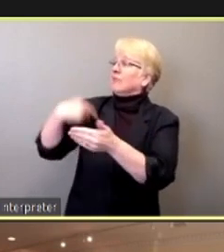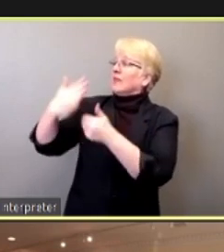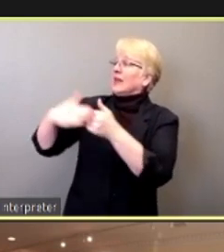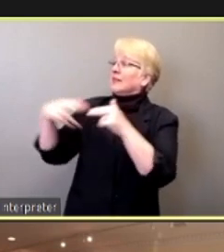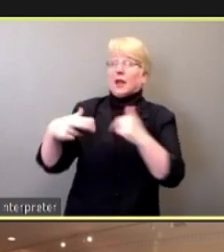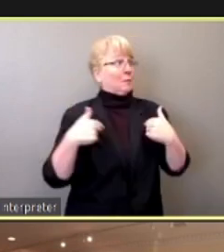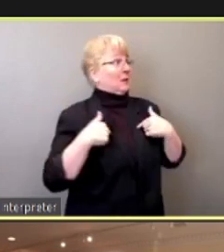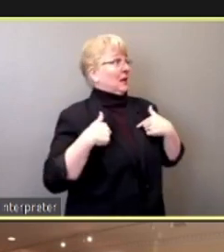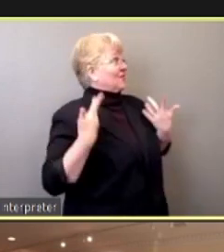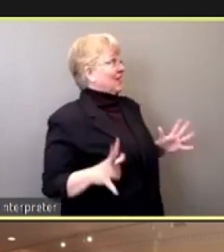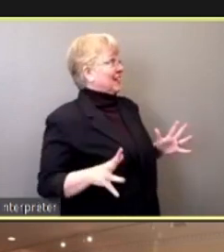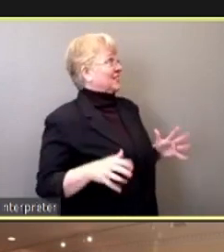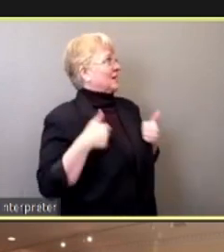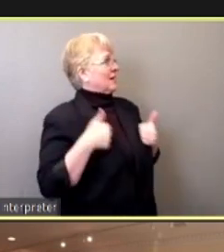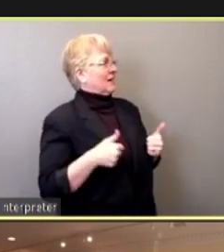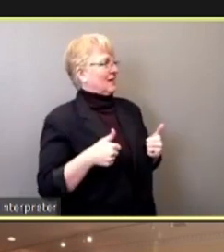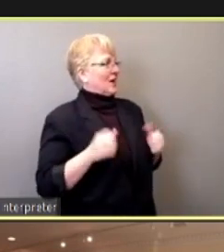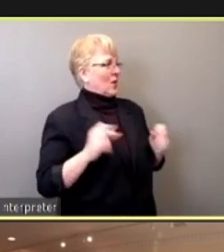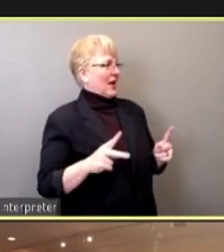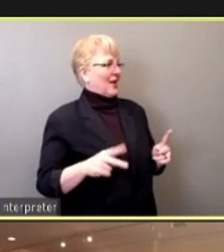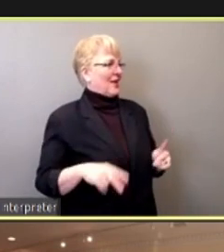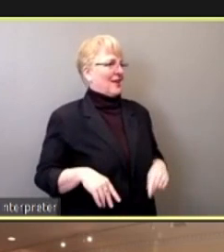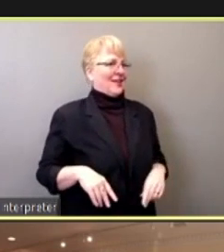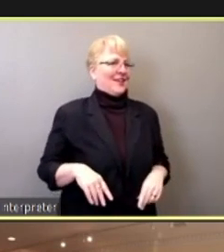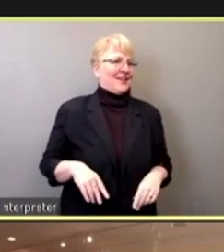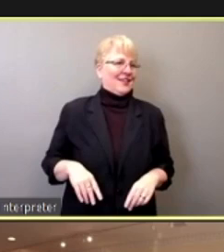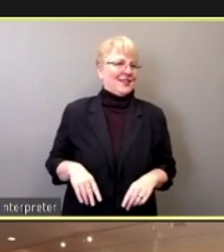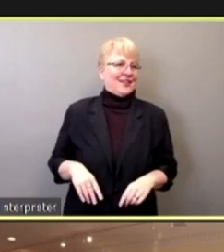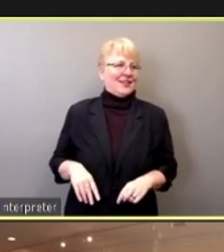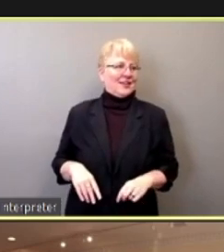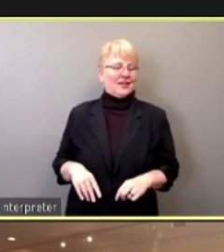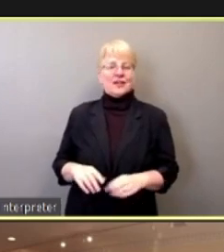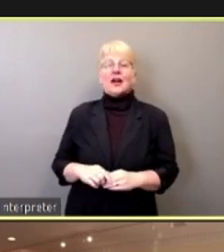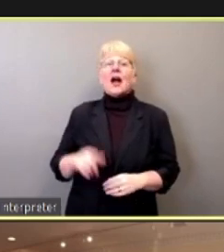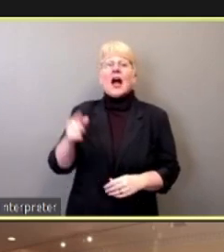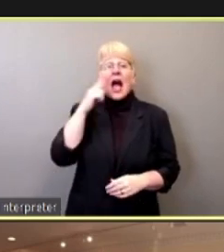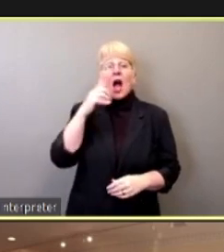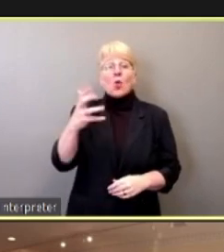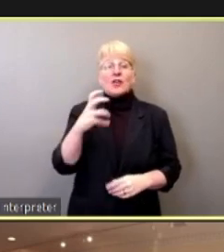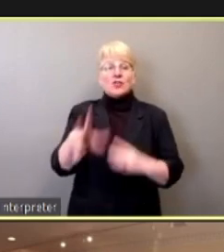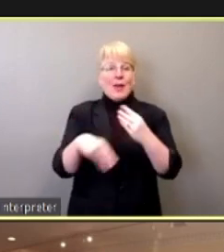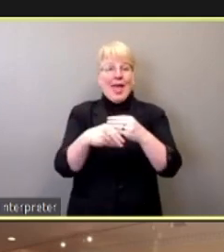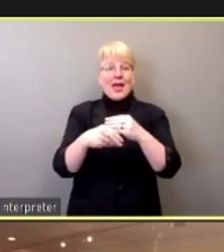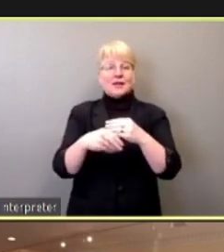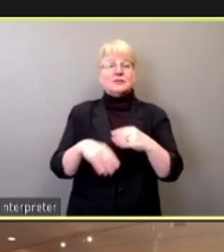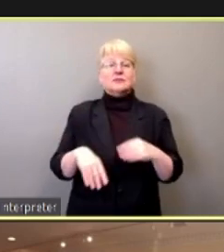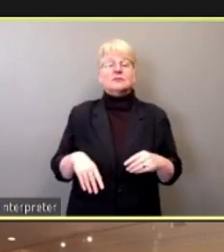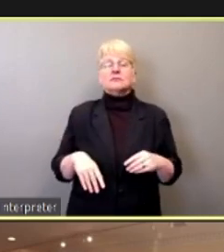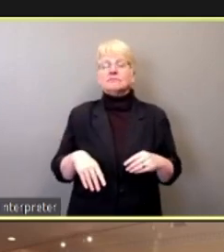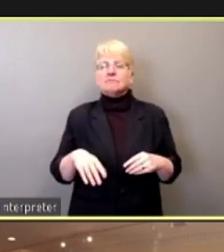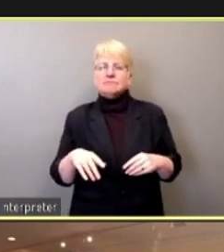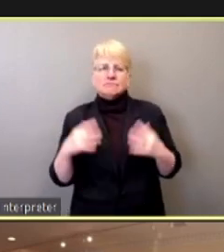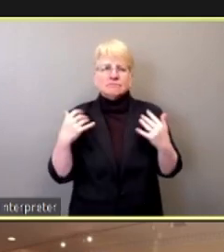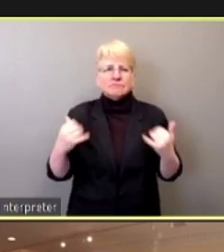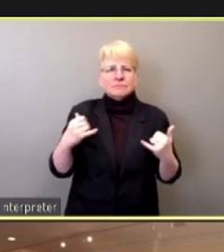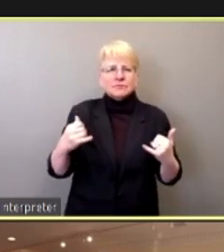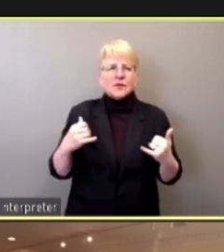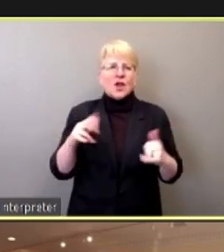done. All right. Thank you, Nora. Thank you, Governor. And I just want to add that currently we've received more